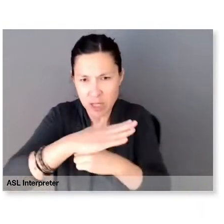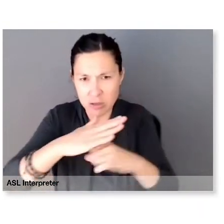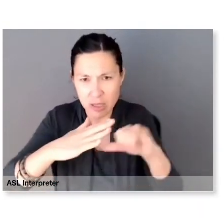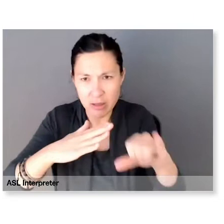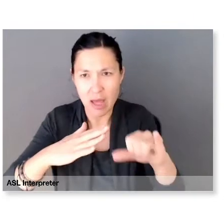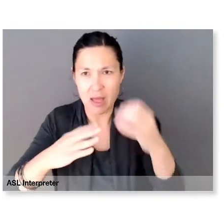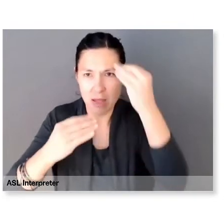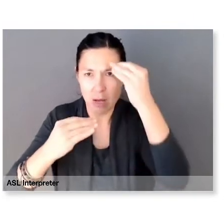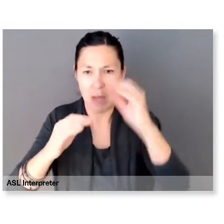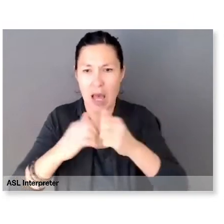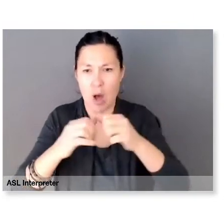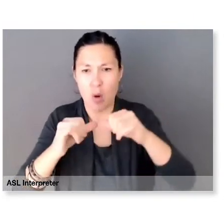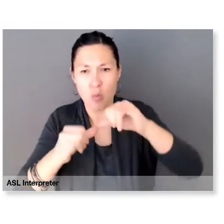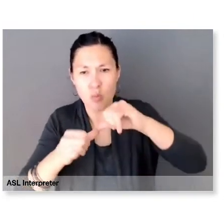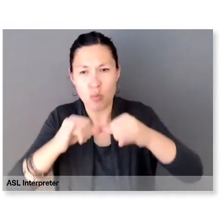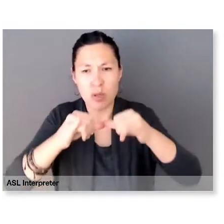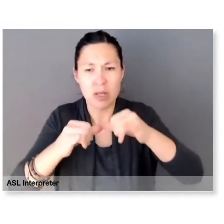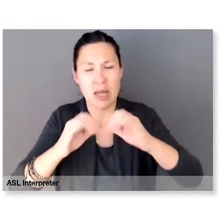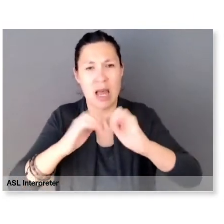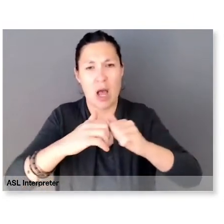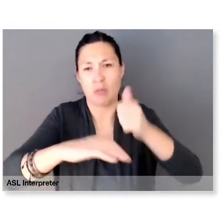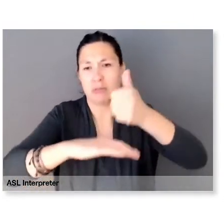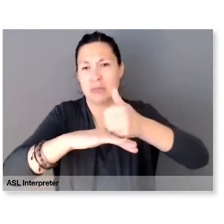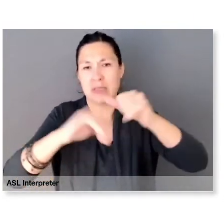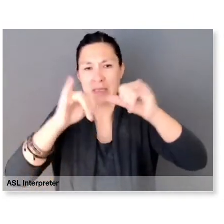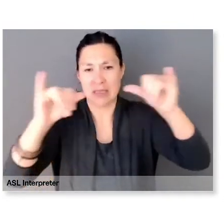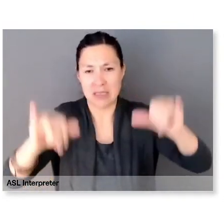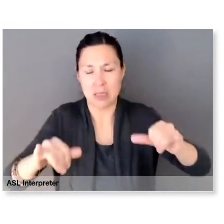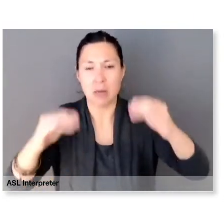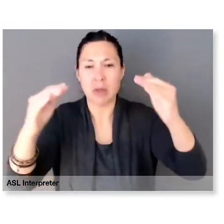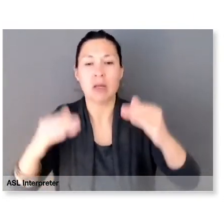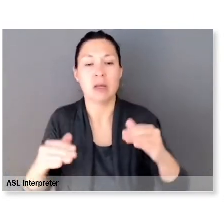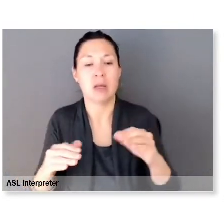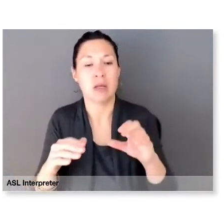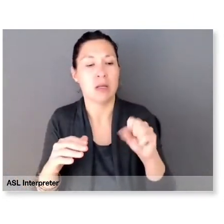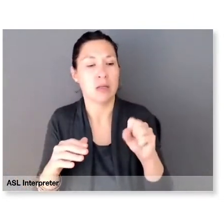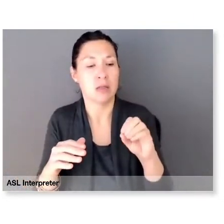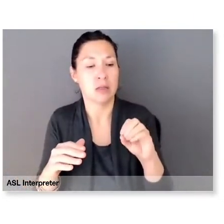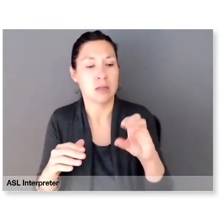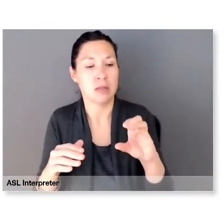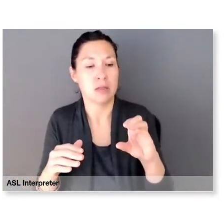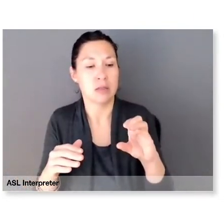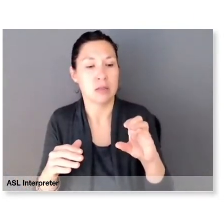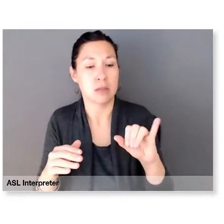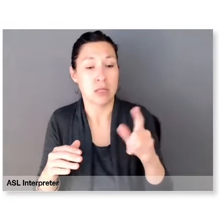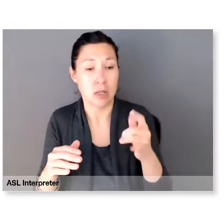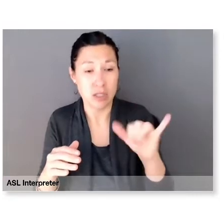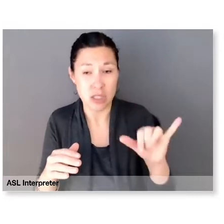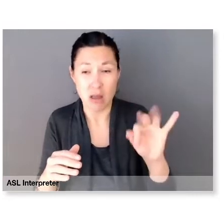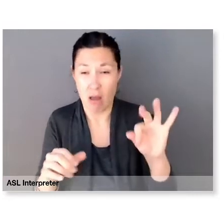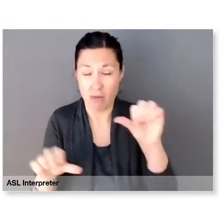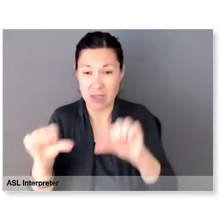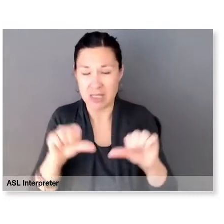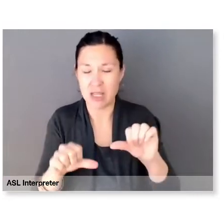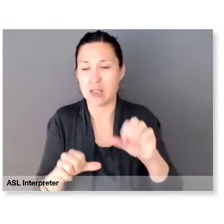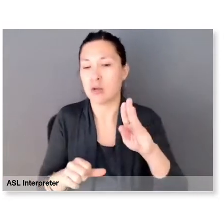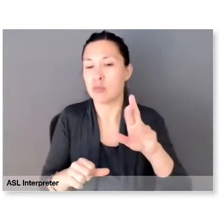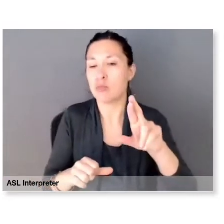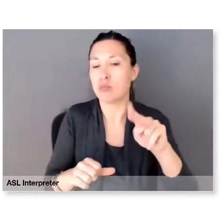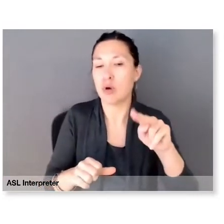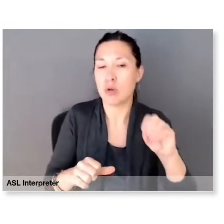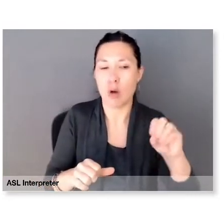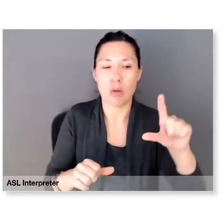engineer systems. And in sociology of science, we have people like Bruno Latour, who would look at how people and